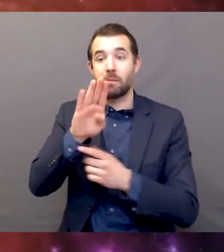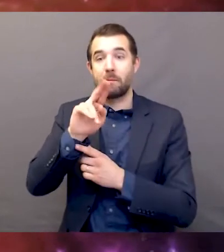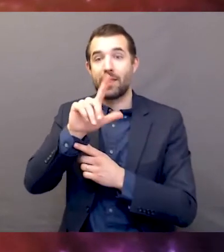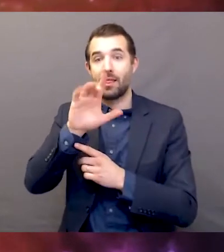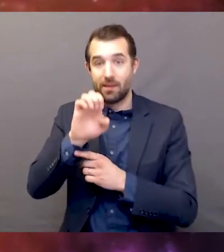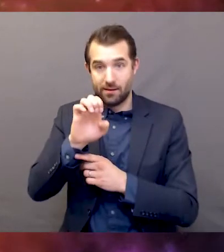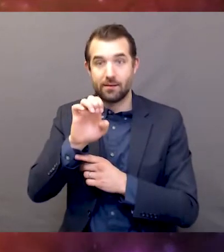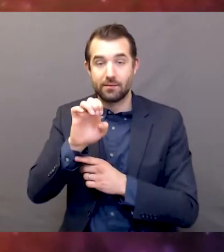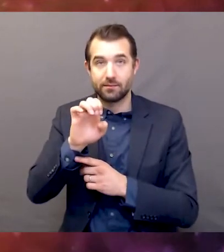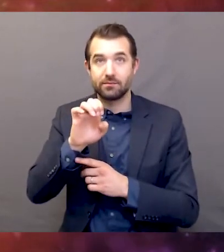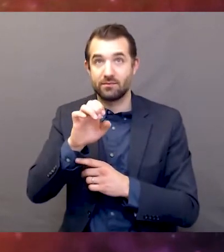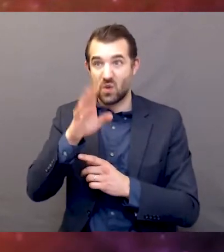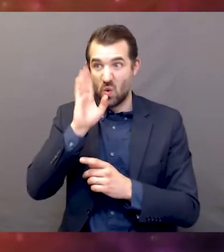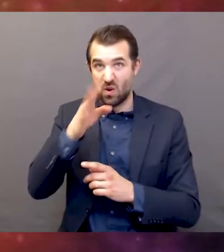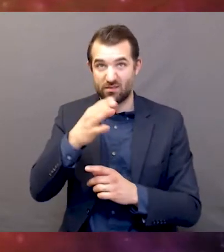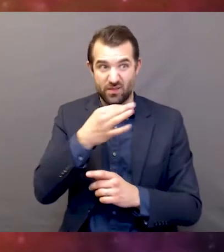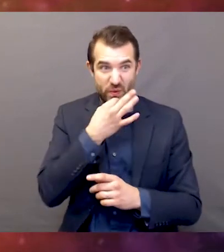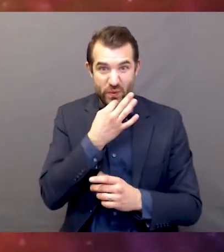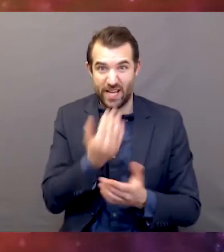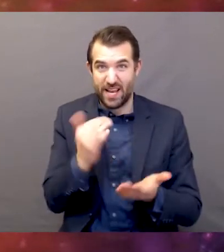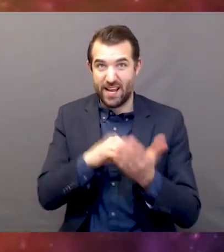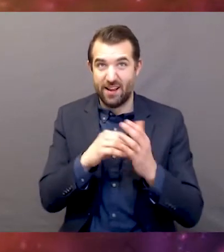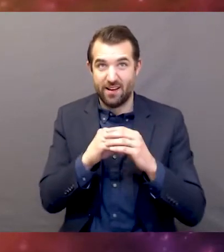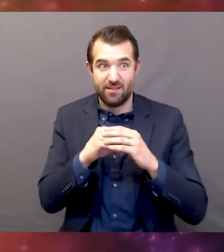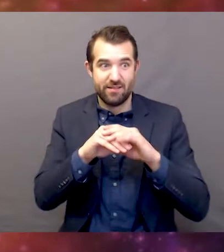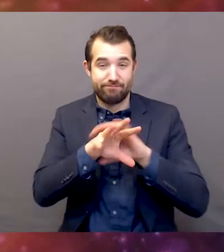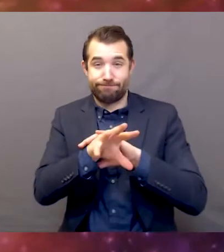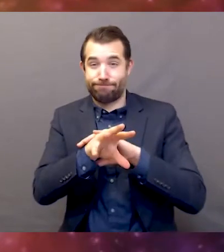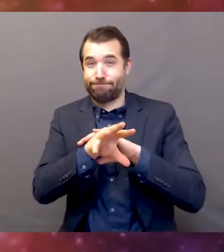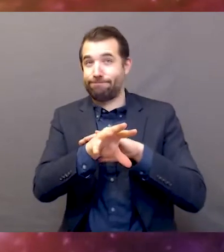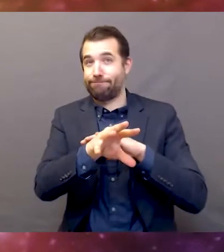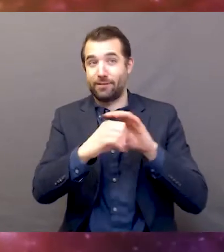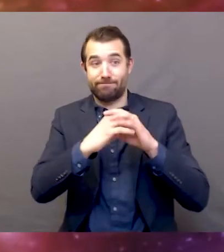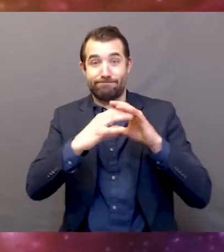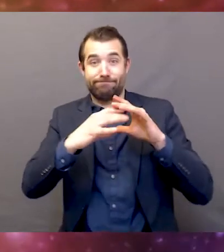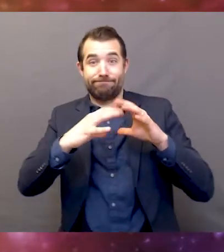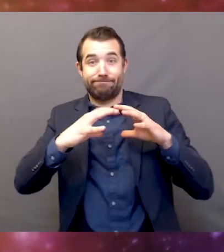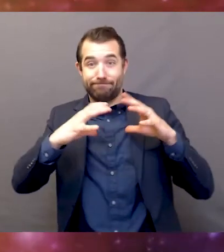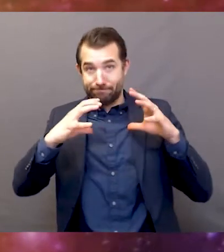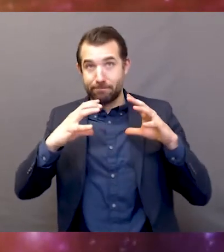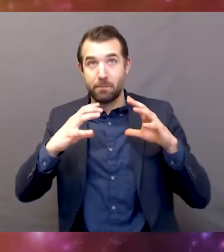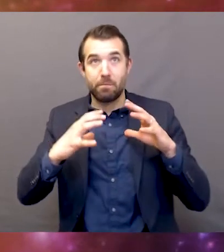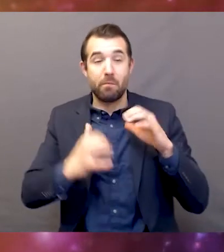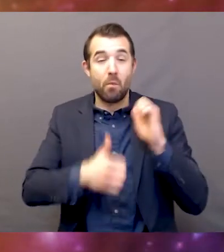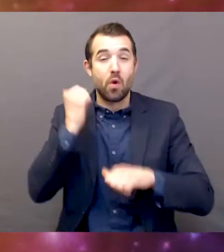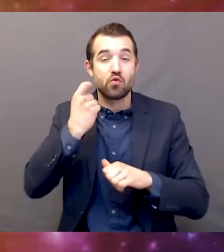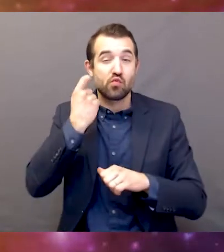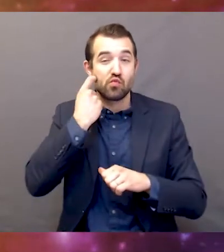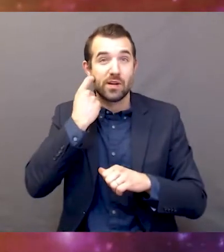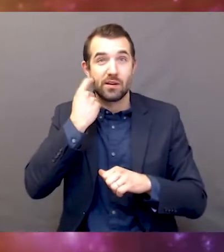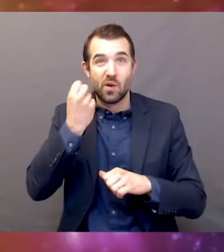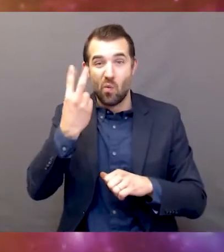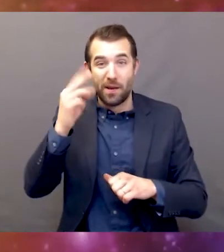reinflated now. This bubble was inflated about 12 million, first inflated about 12 million years ago. It was inflated violently. It drove